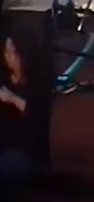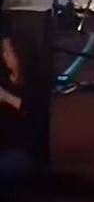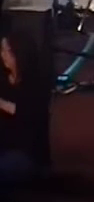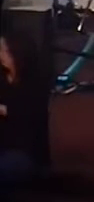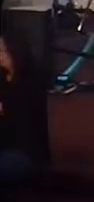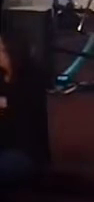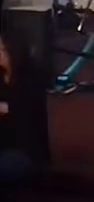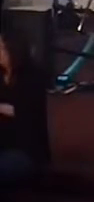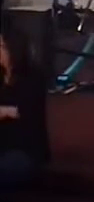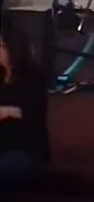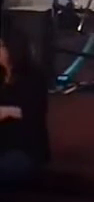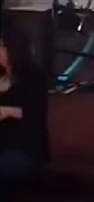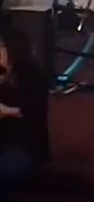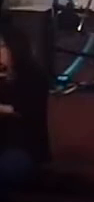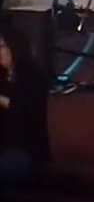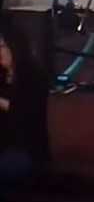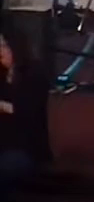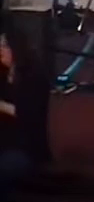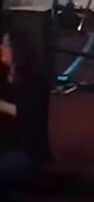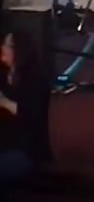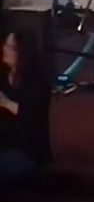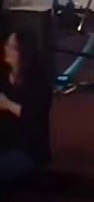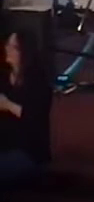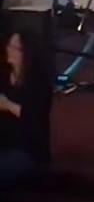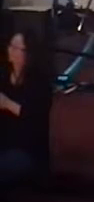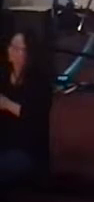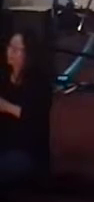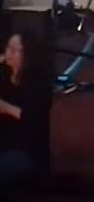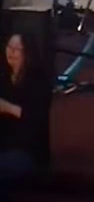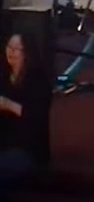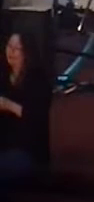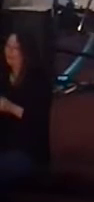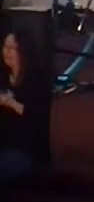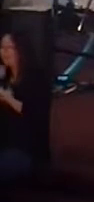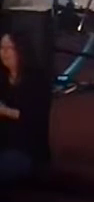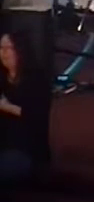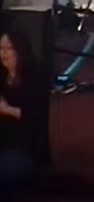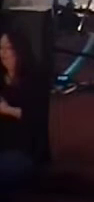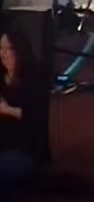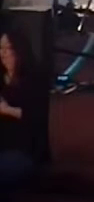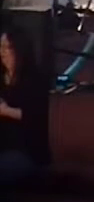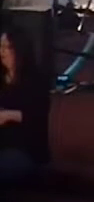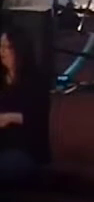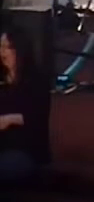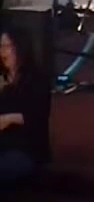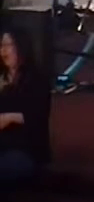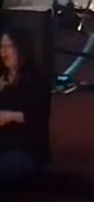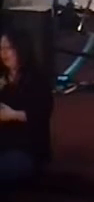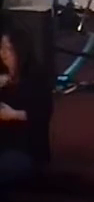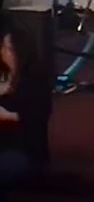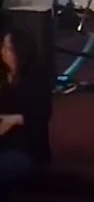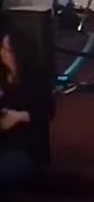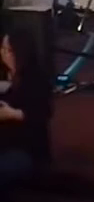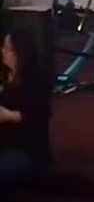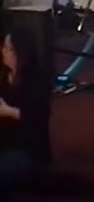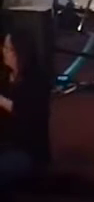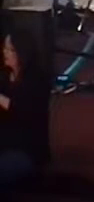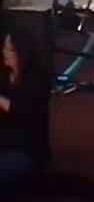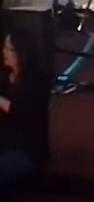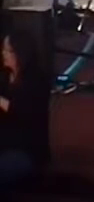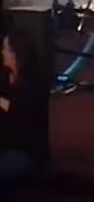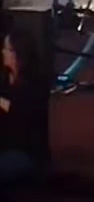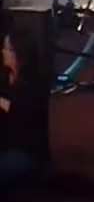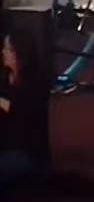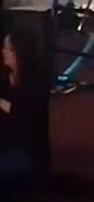gives me a big hug and a kiss and she says, thank you. I'm a words of affirmation guy, right? So the way that I receive love and appreciation is when you tell me